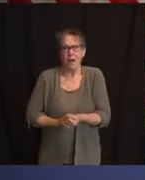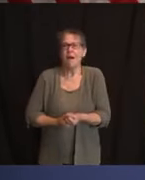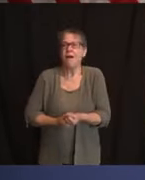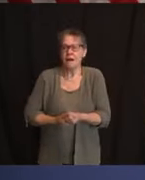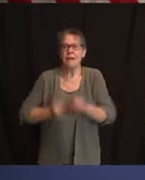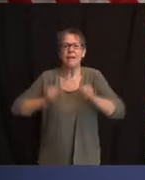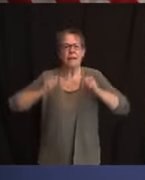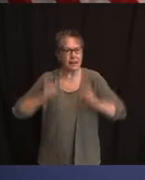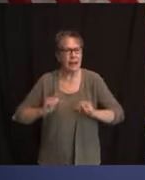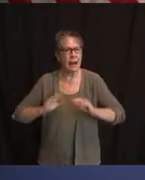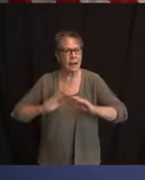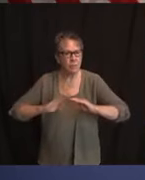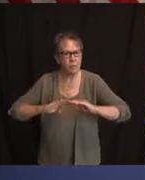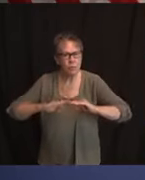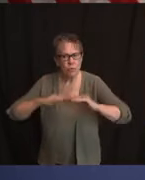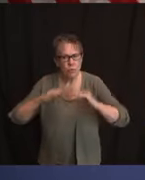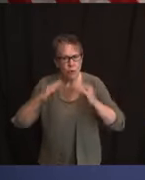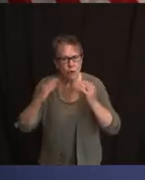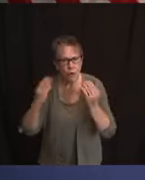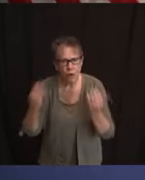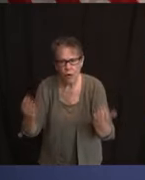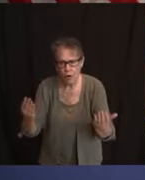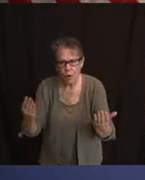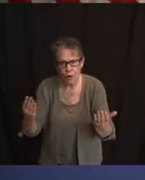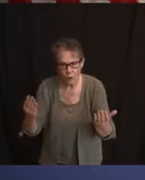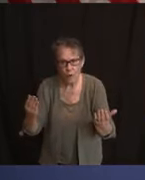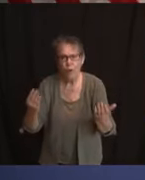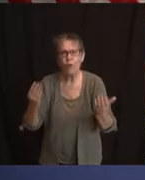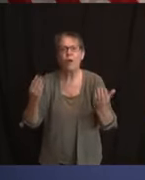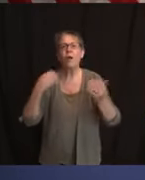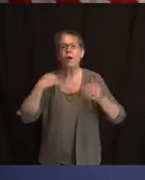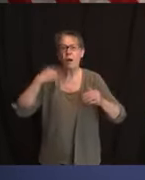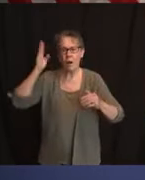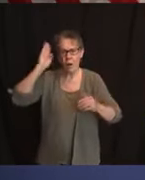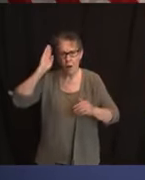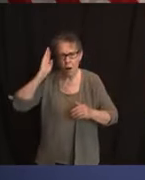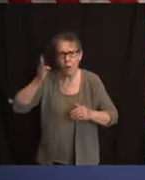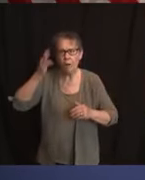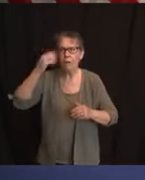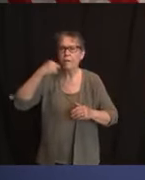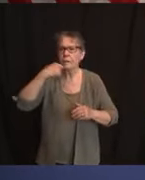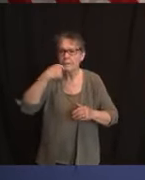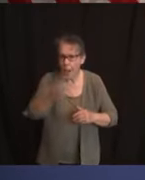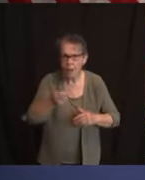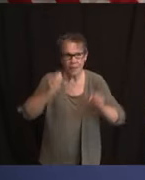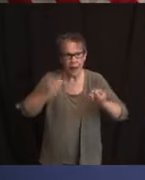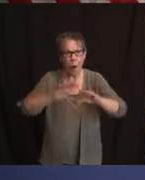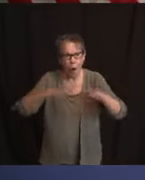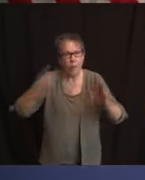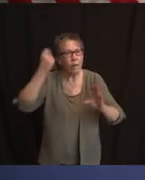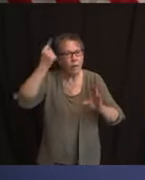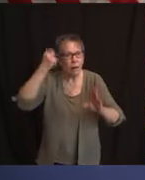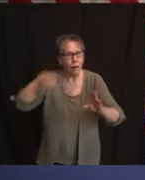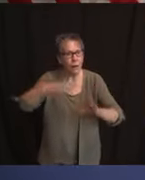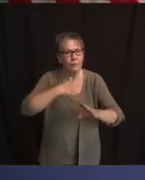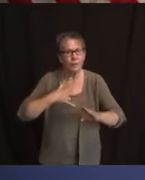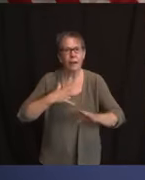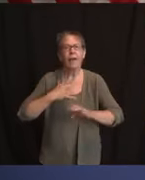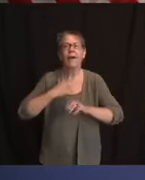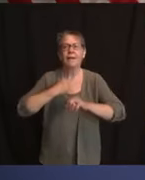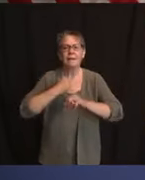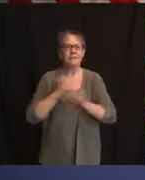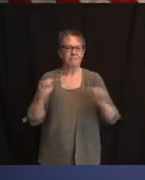we need to make sure, a big part of that is that the curves have got to keep coming down. They are. Let's keep it that way. That we've got to